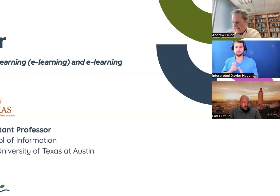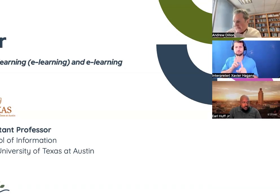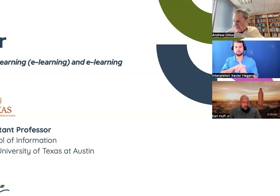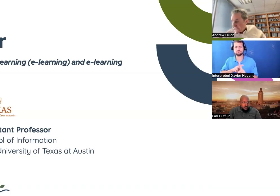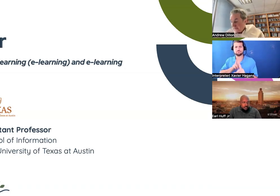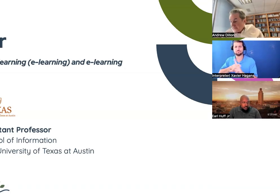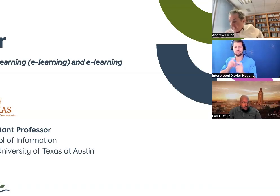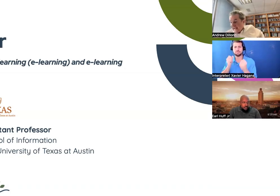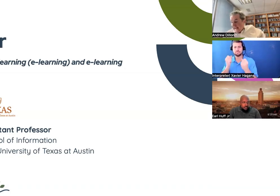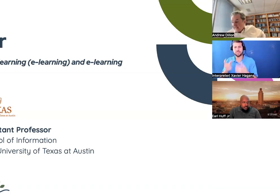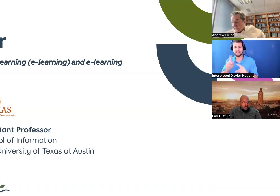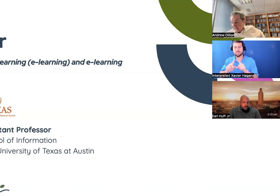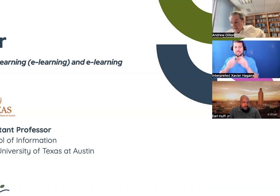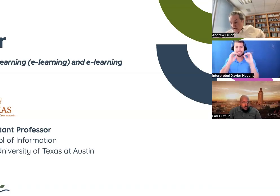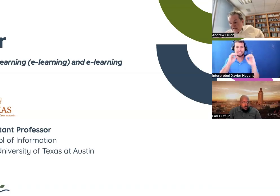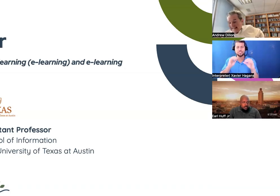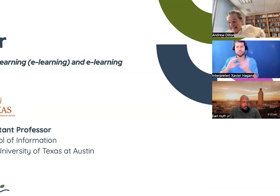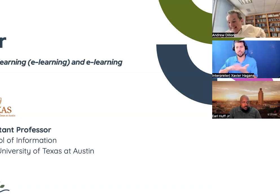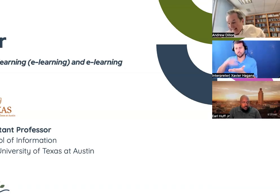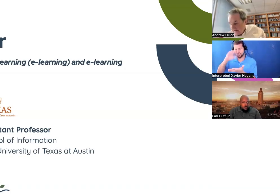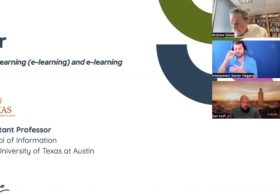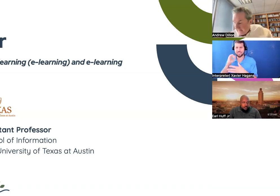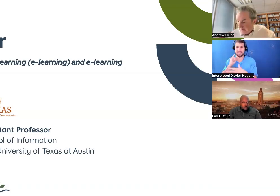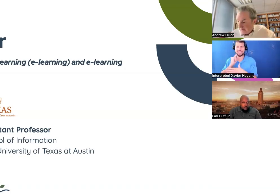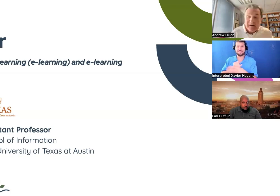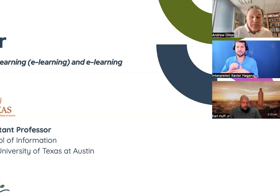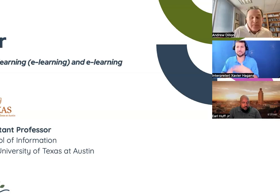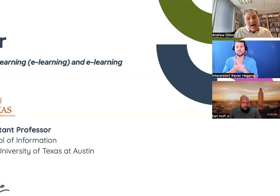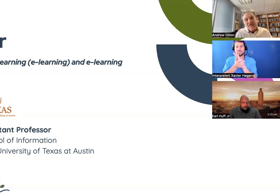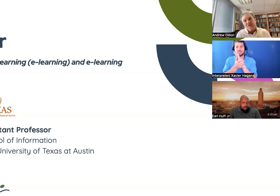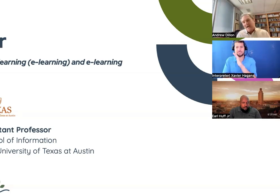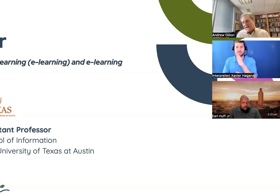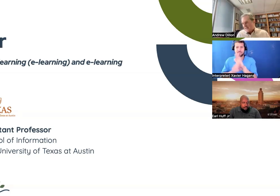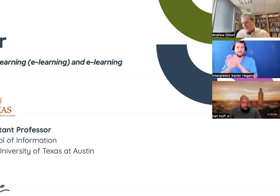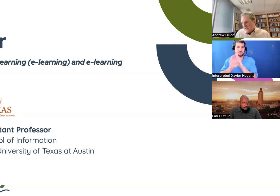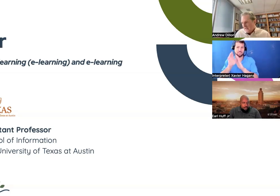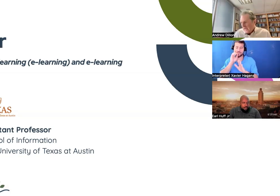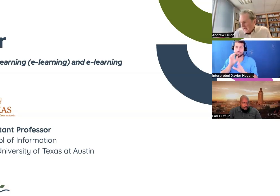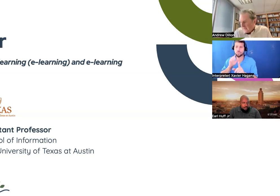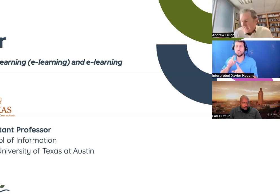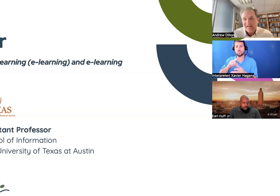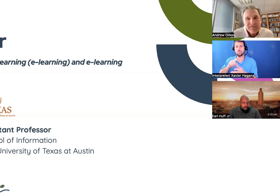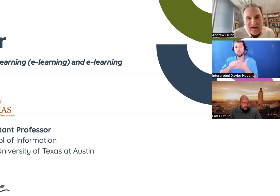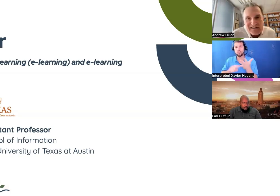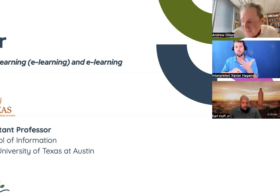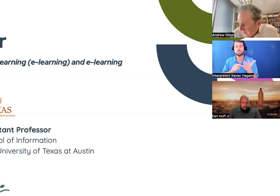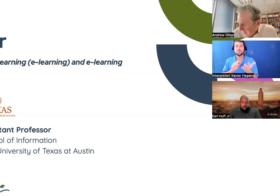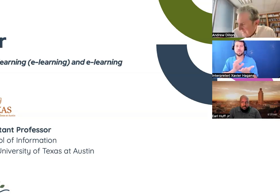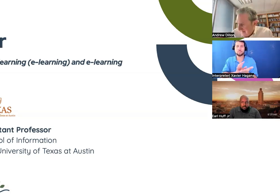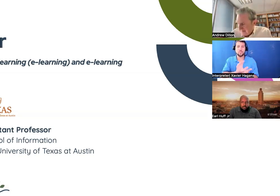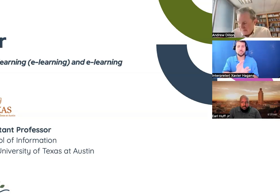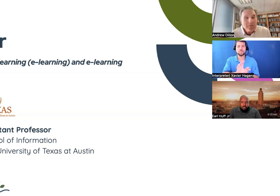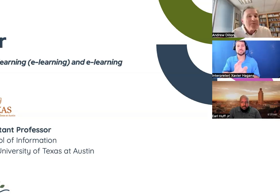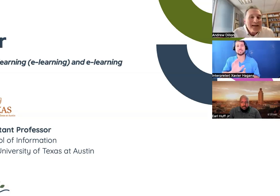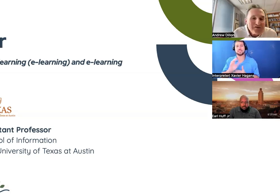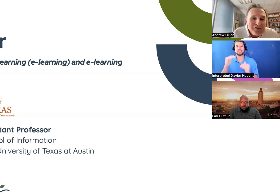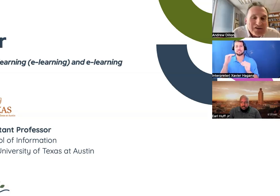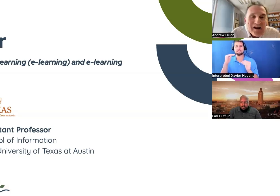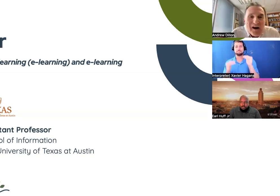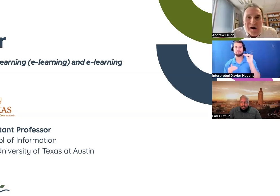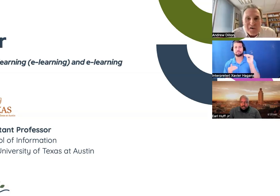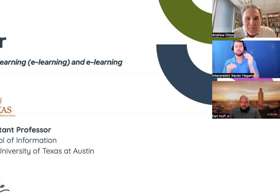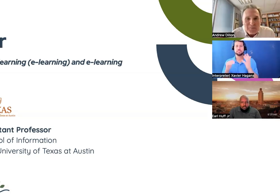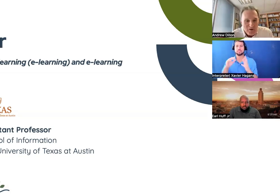learning interventions for increasing access to learning and skill development for marginalized and disadvantaged